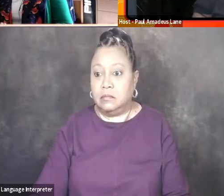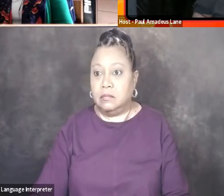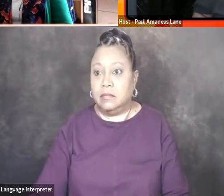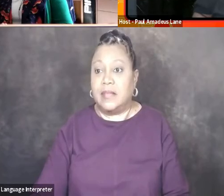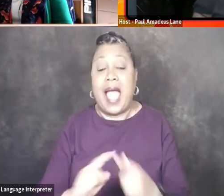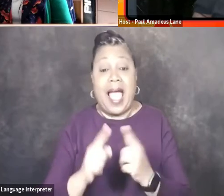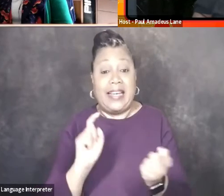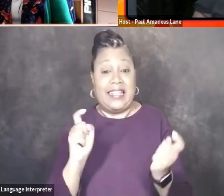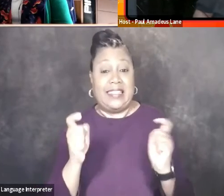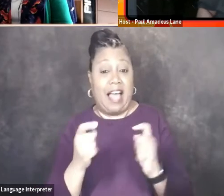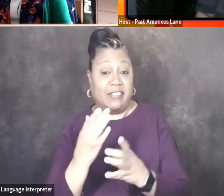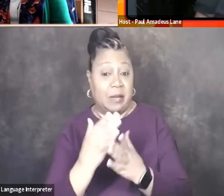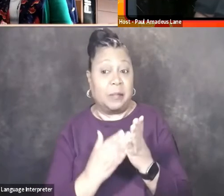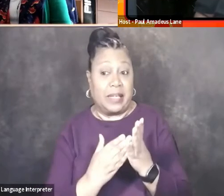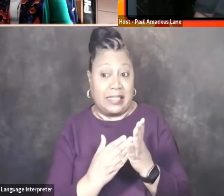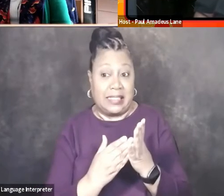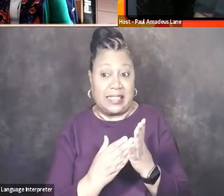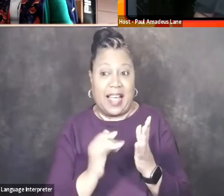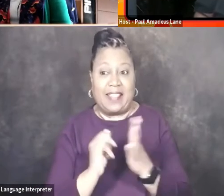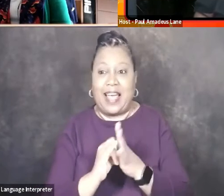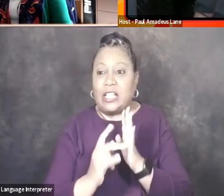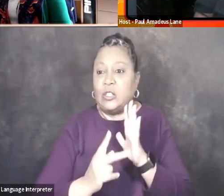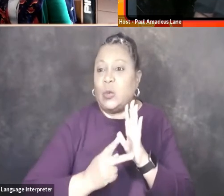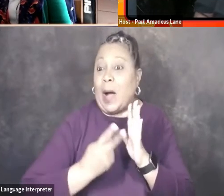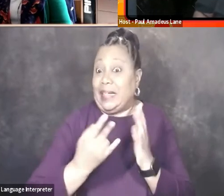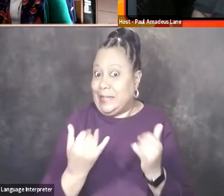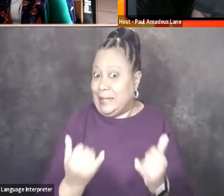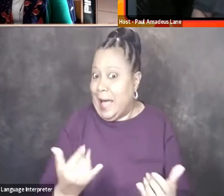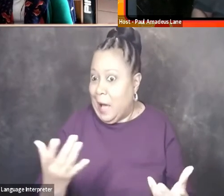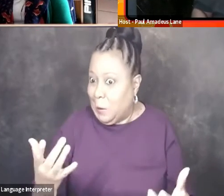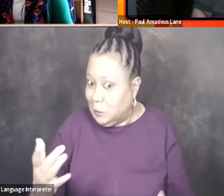an adaptive piece. That's twice now.